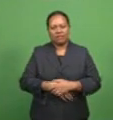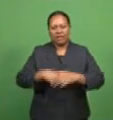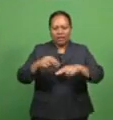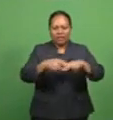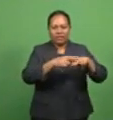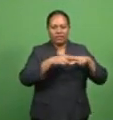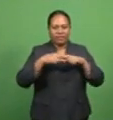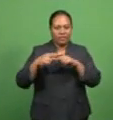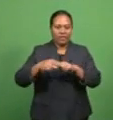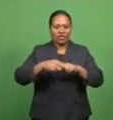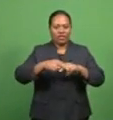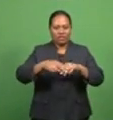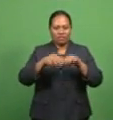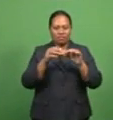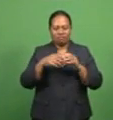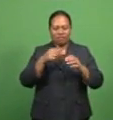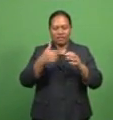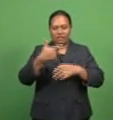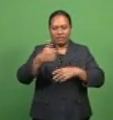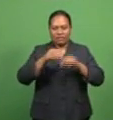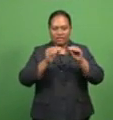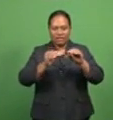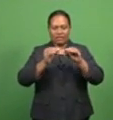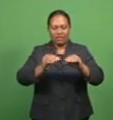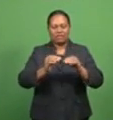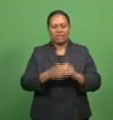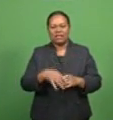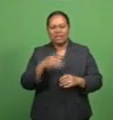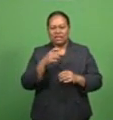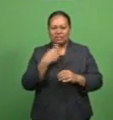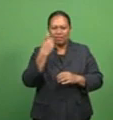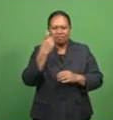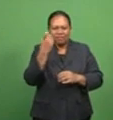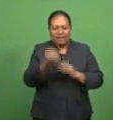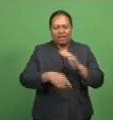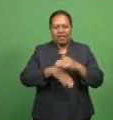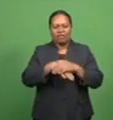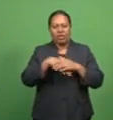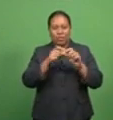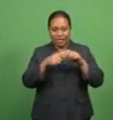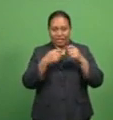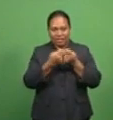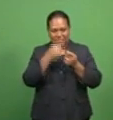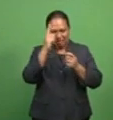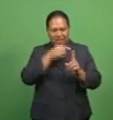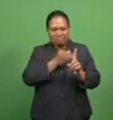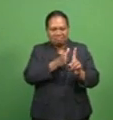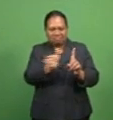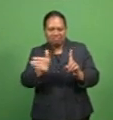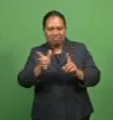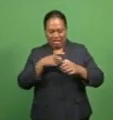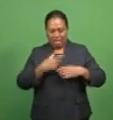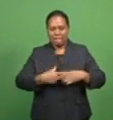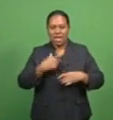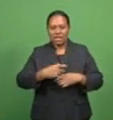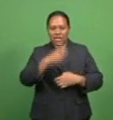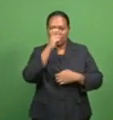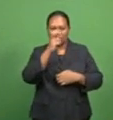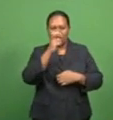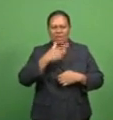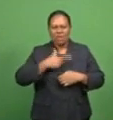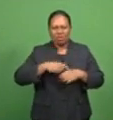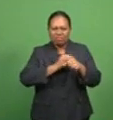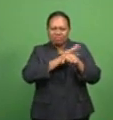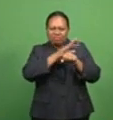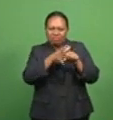Fiji Airways national men's sevens head coach Gareth Baber is wary that players might deviate from personal training due to restrictions